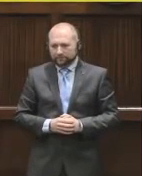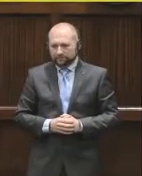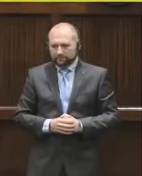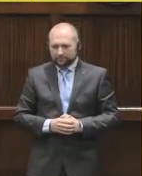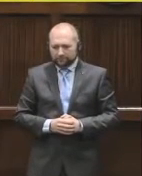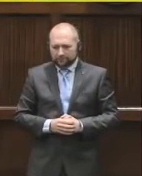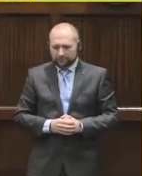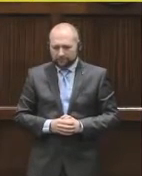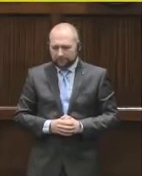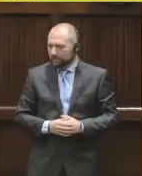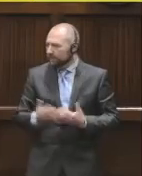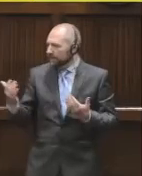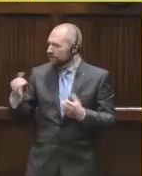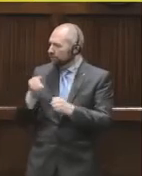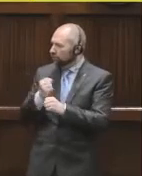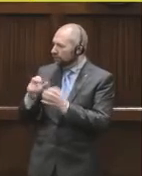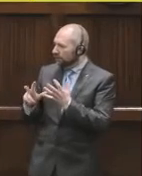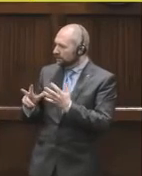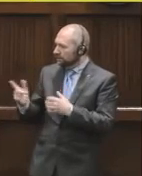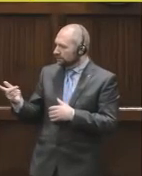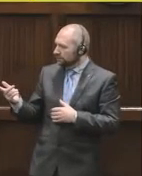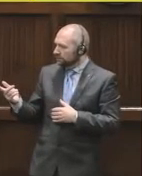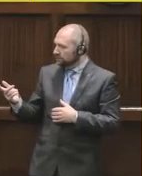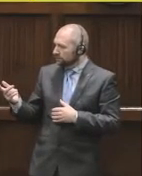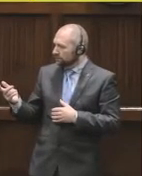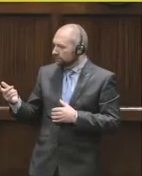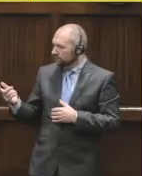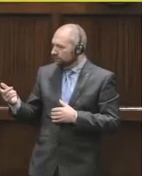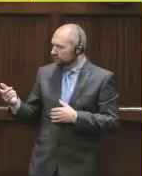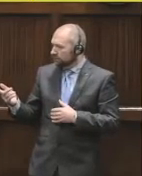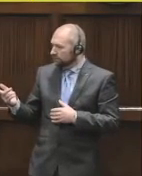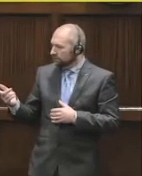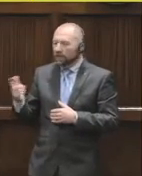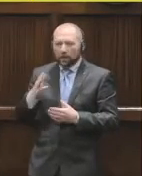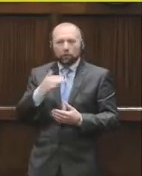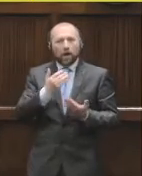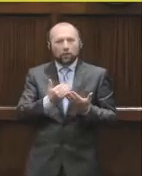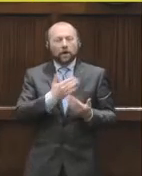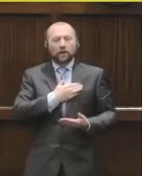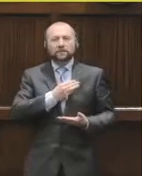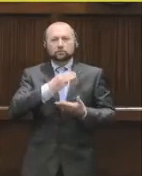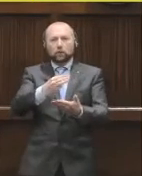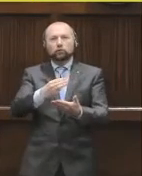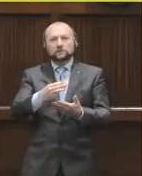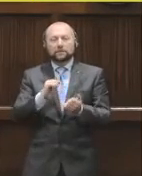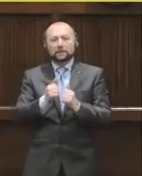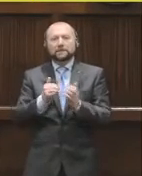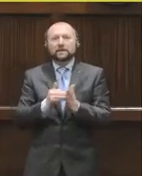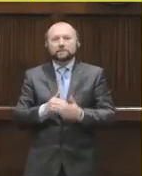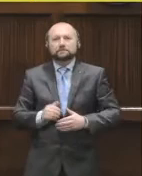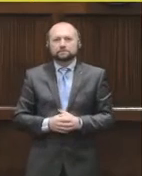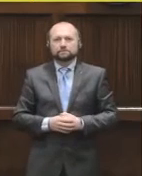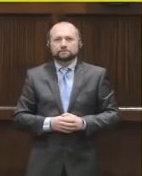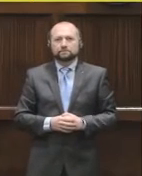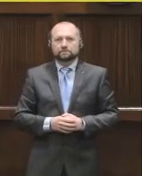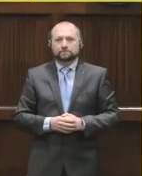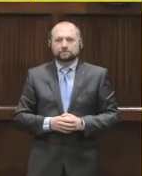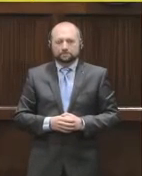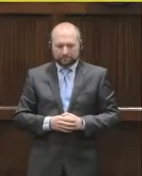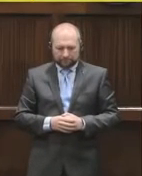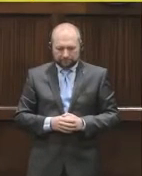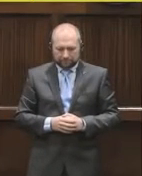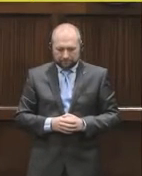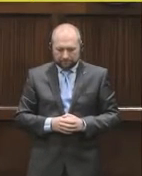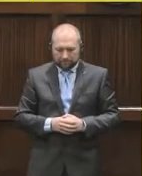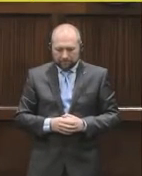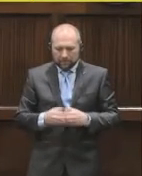Where stands amendment number 8? Yeah, I'd like to move it, Chair. You move. It should have a wawer abadis